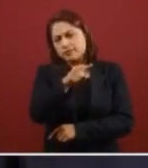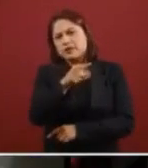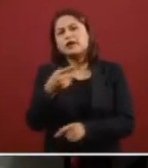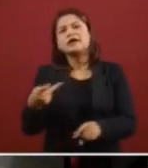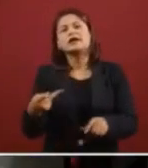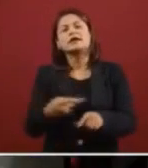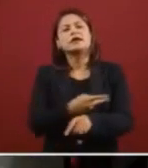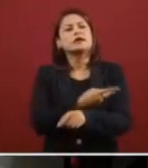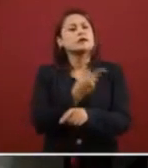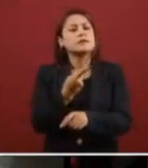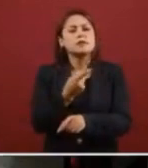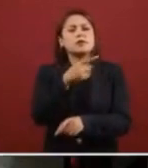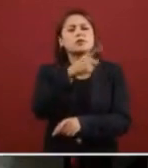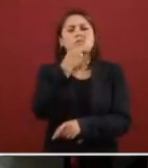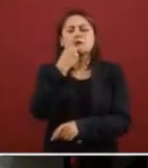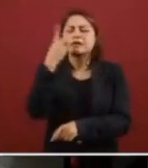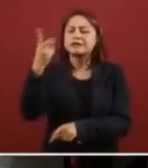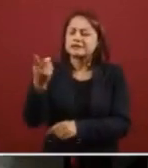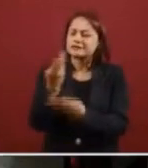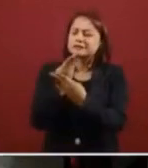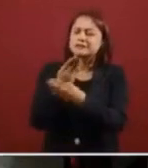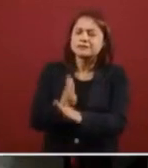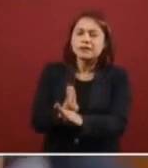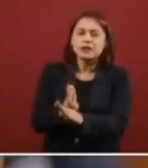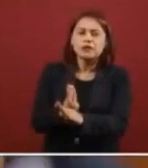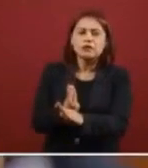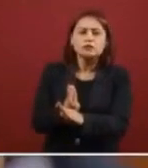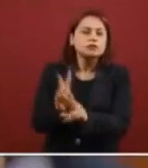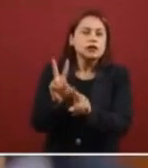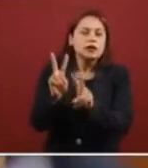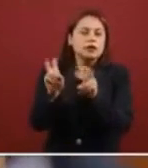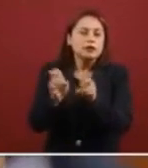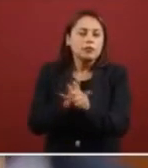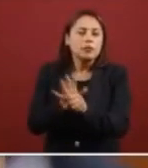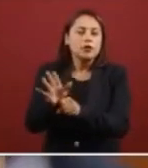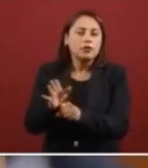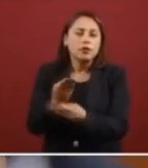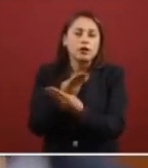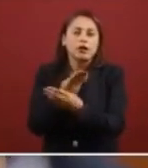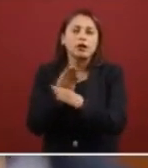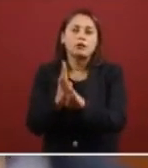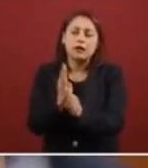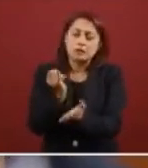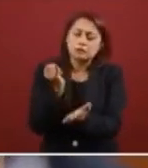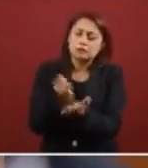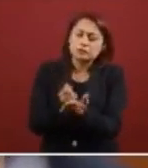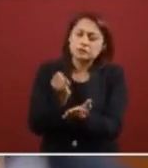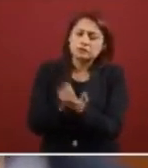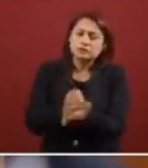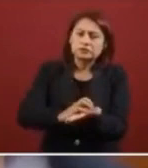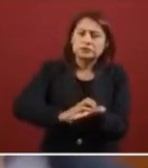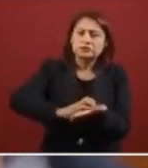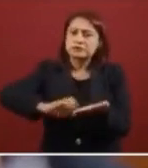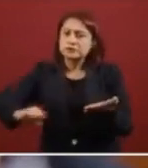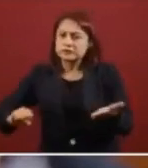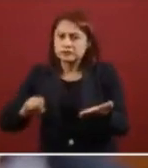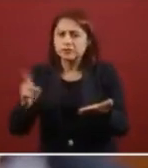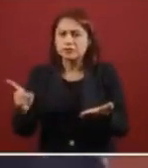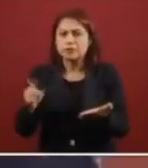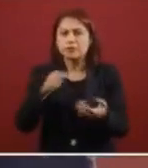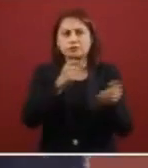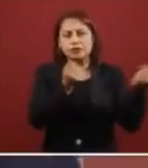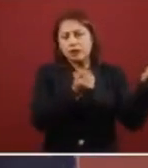they were going to discuss regarding the High Commission that they were charging